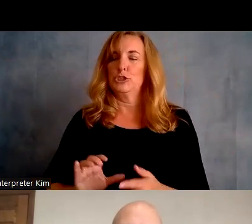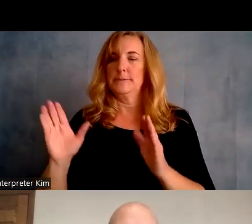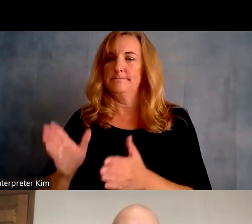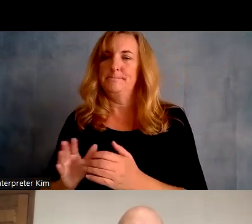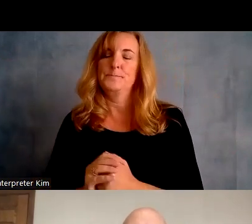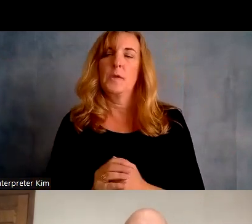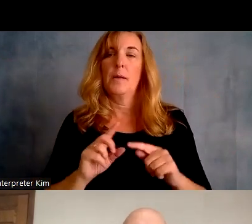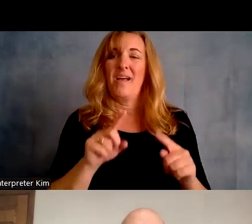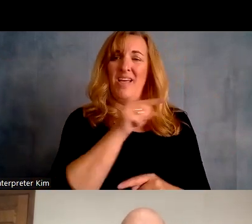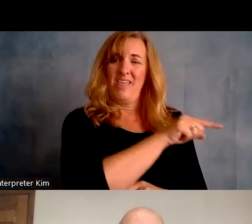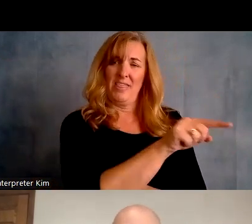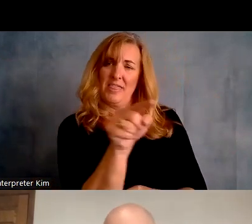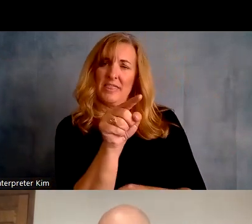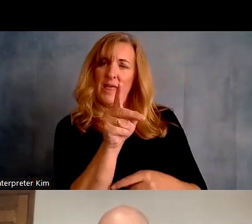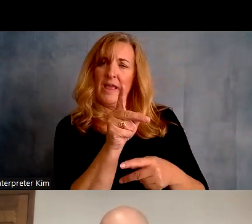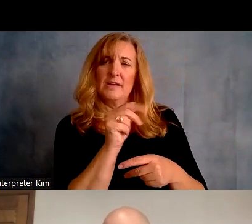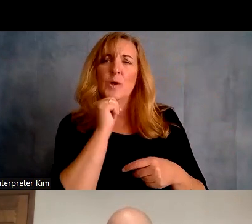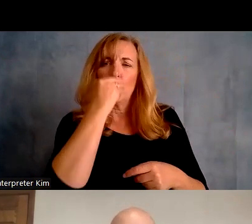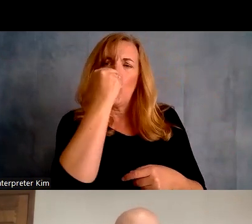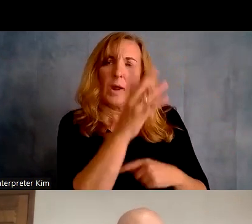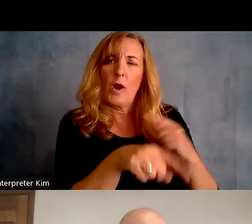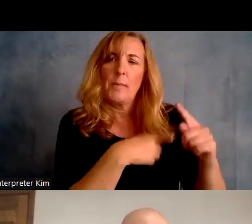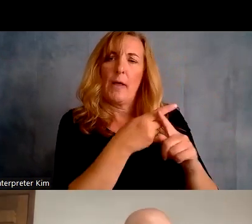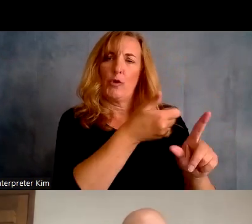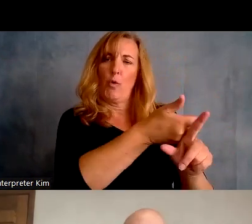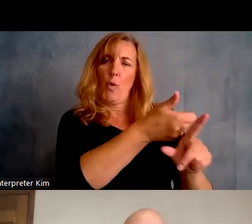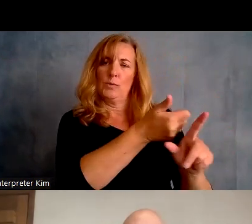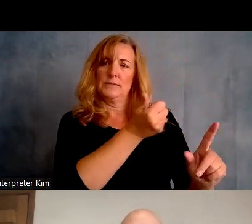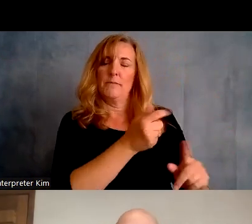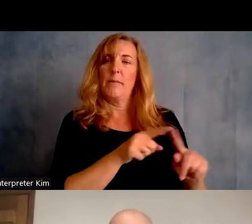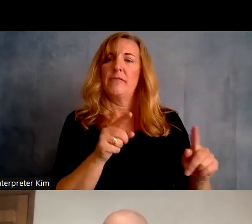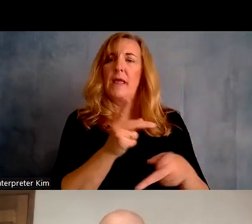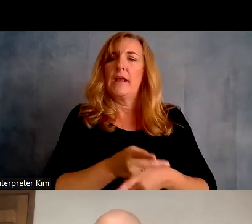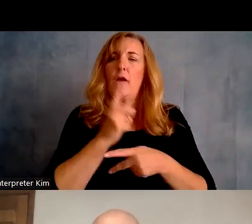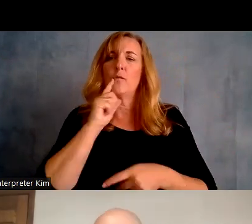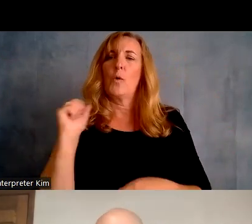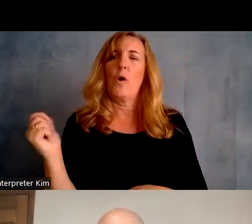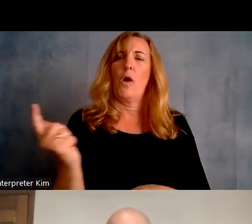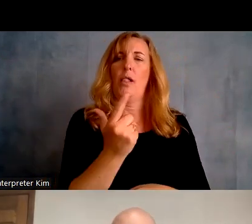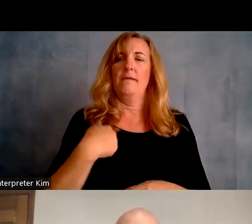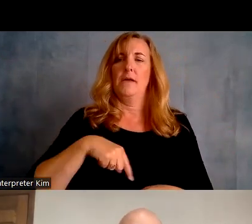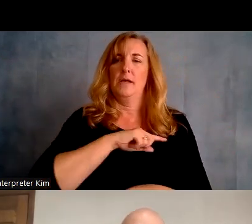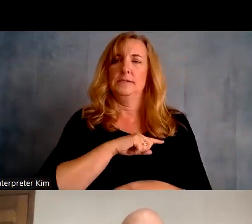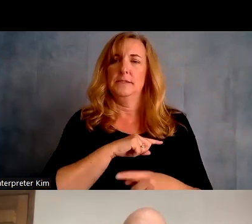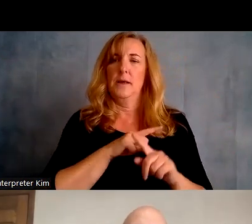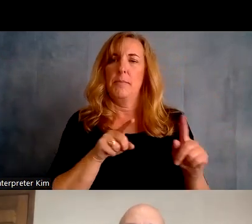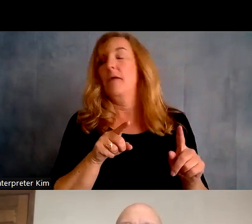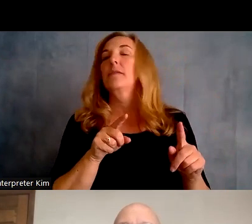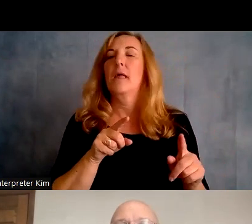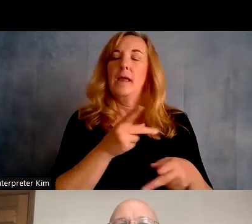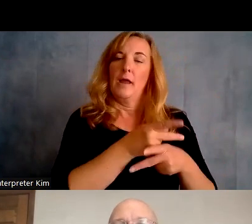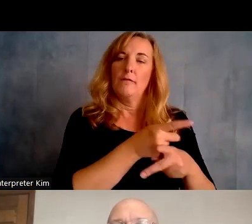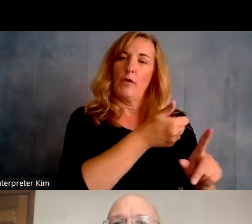Galileans care not only for their own sick, but for ours as well. Not only for their own poor, but for ours as